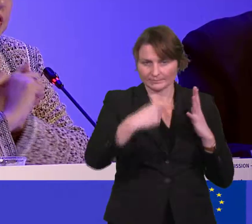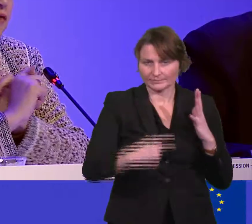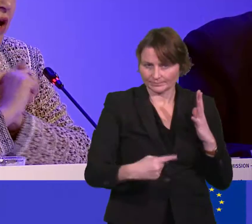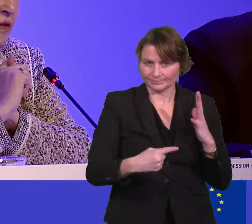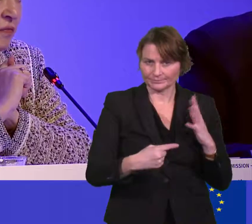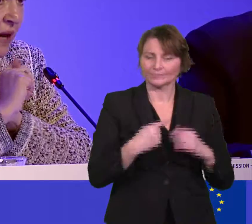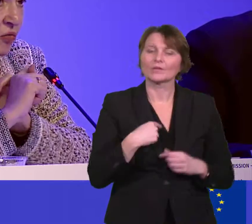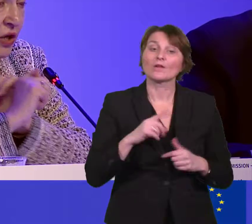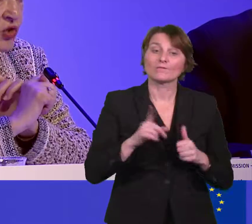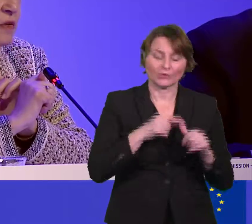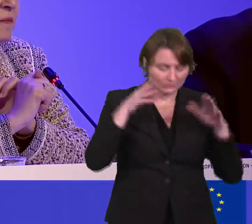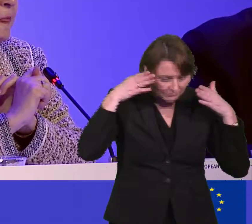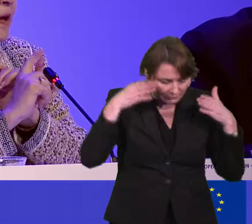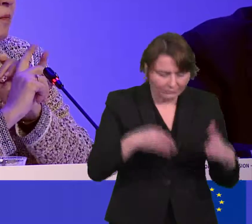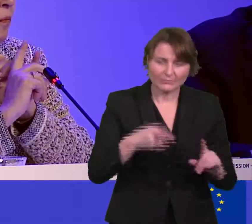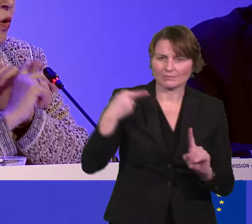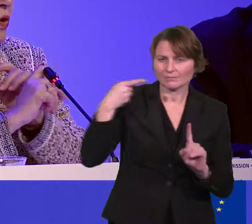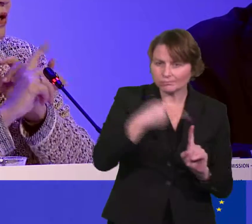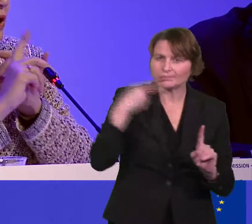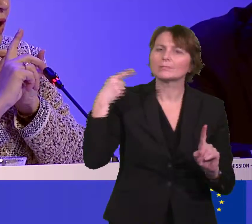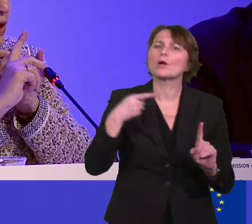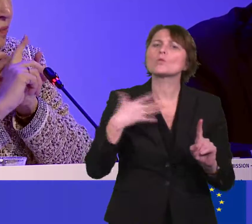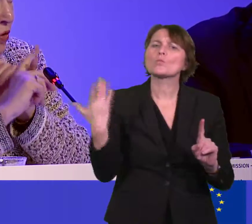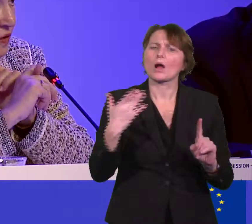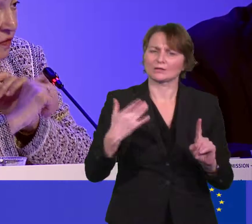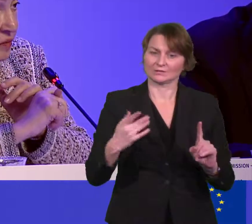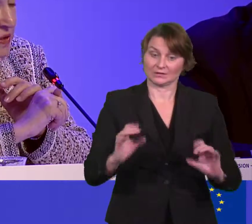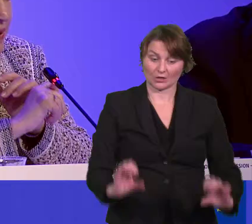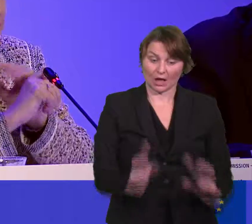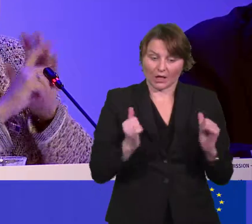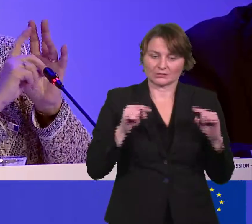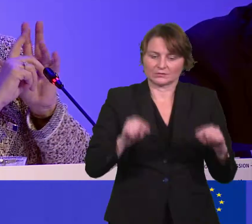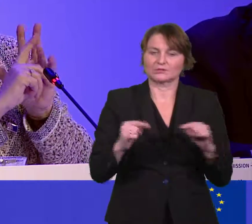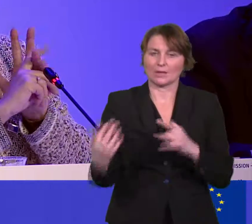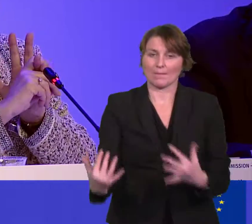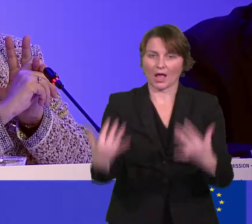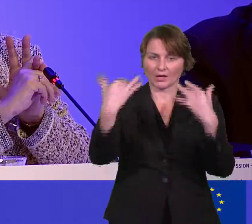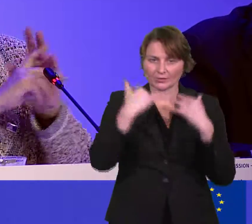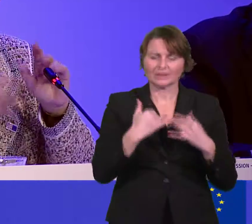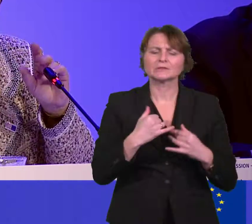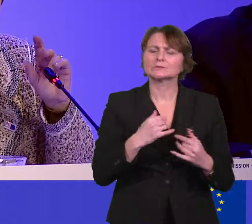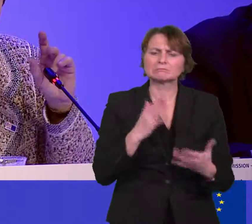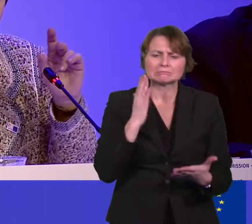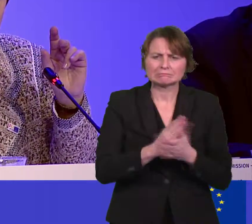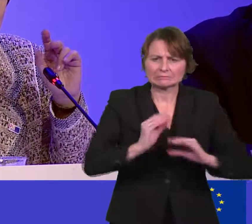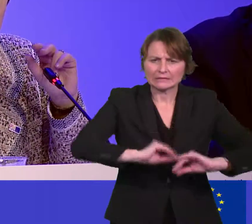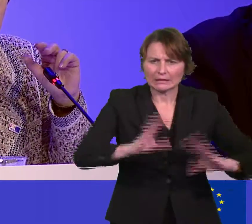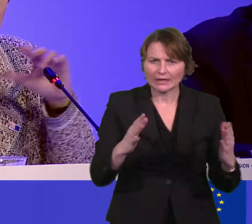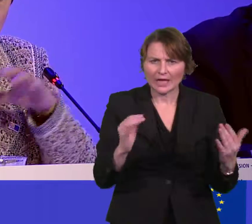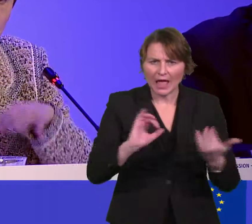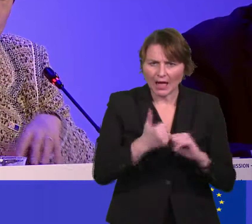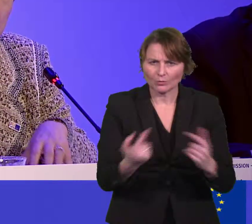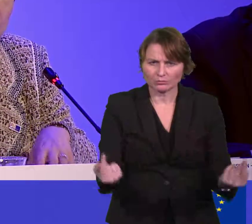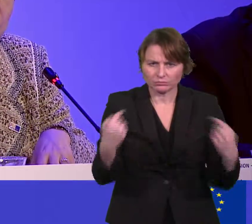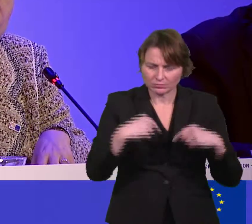root causes of migration in a more determined manner. Secondly, it